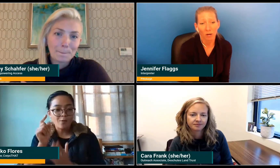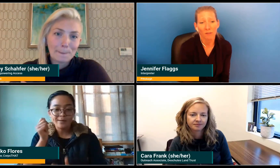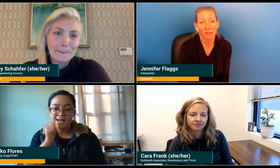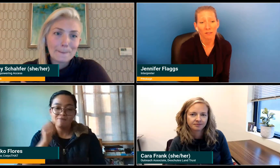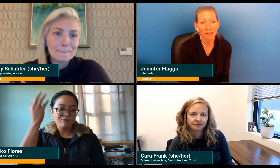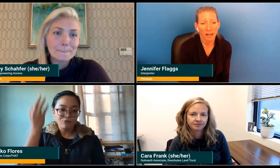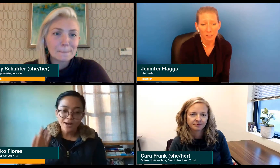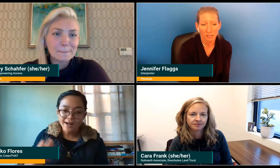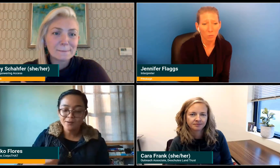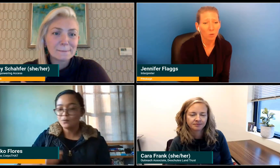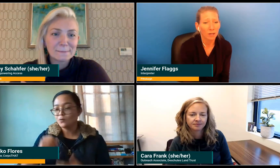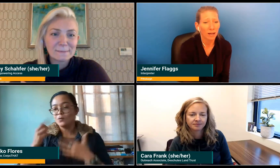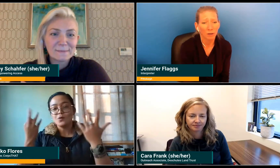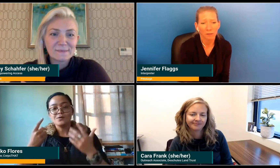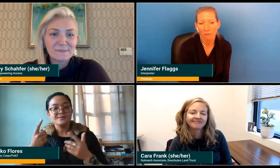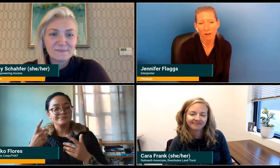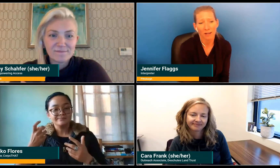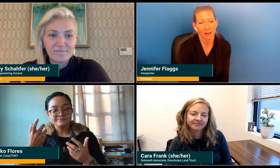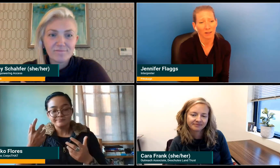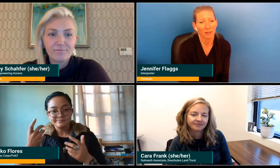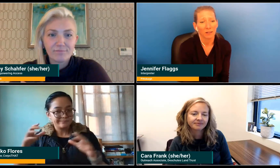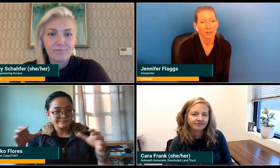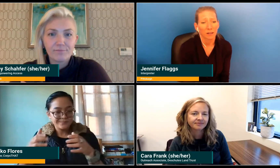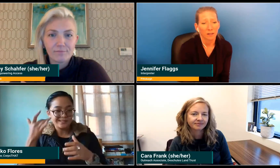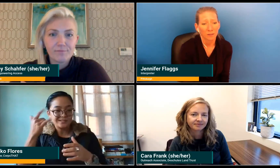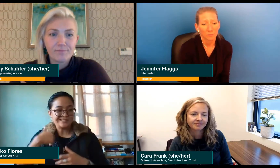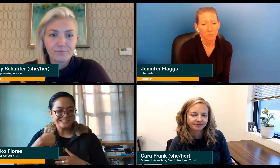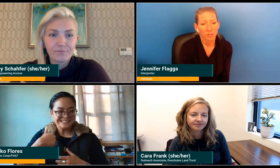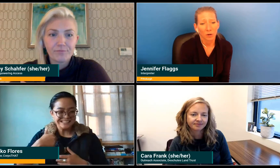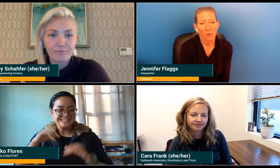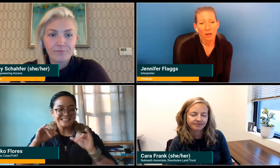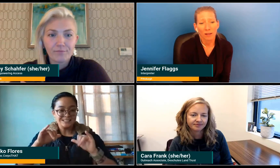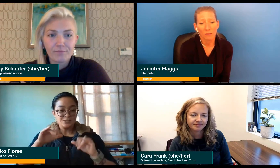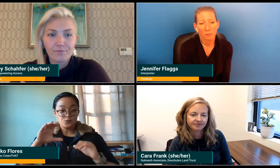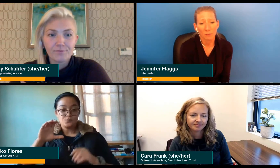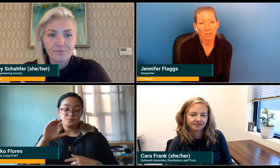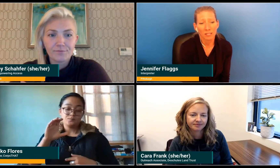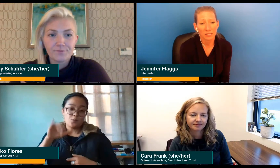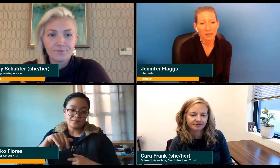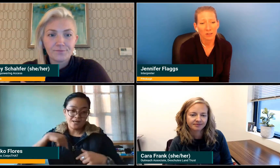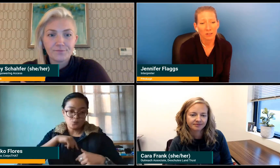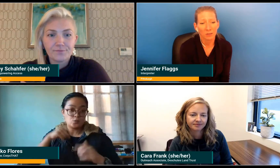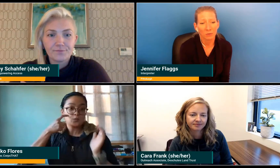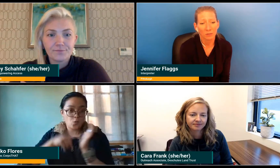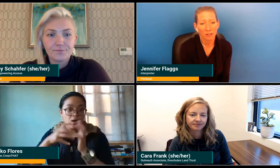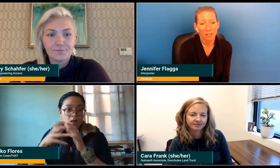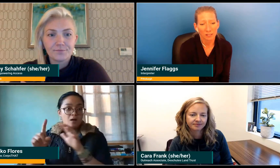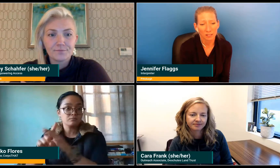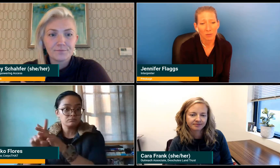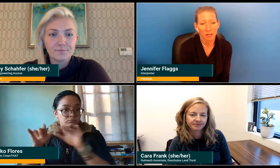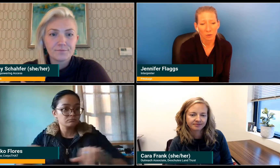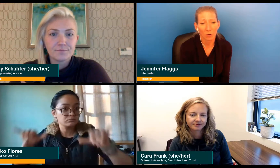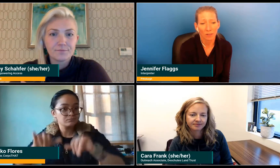come, or having a class like 1 hour every Friday. Having people get together, and we realized that at CorpsTHAT,